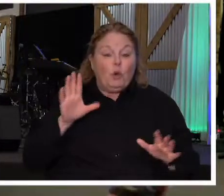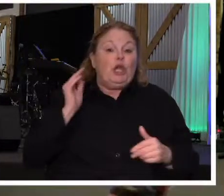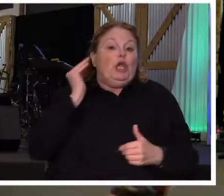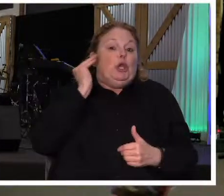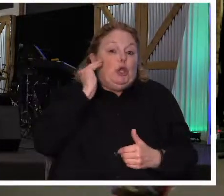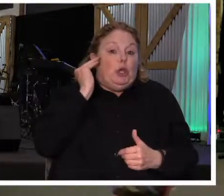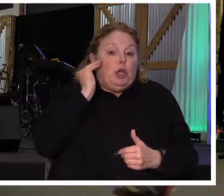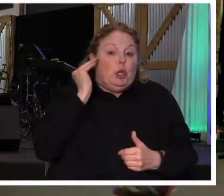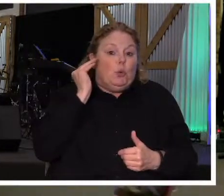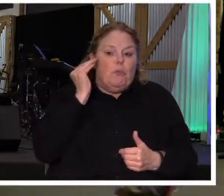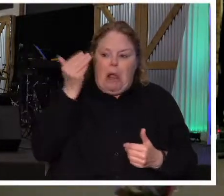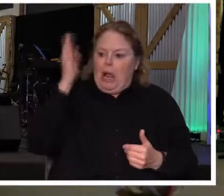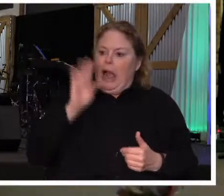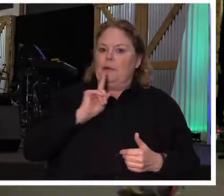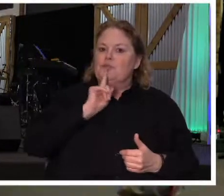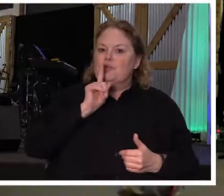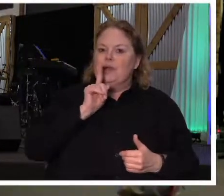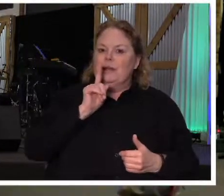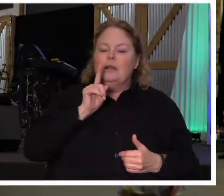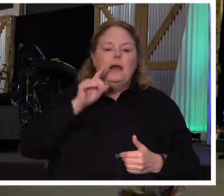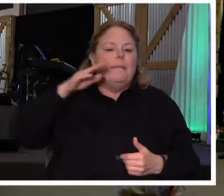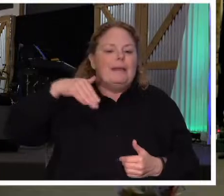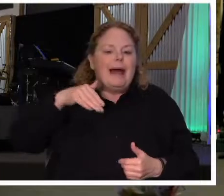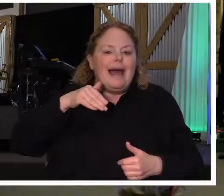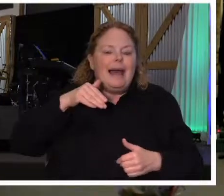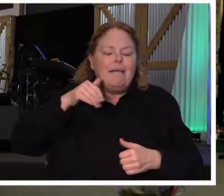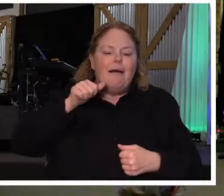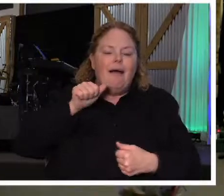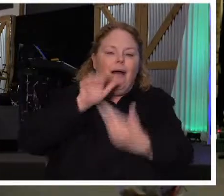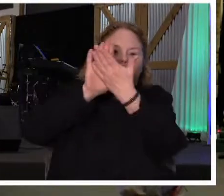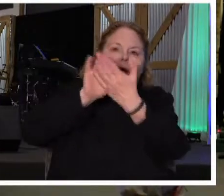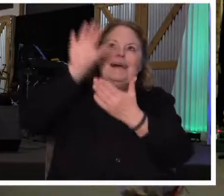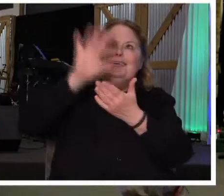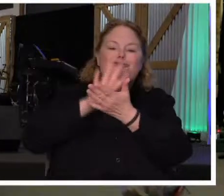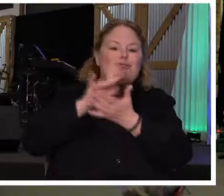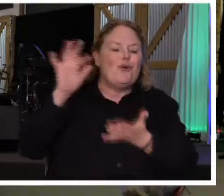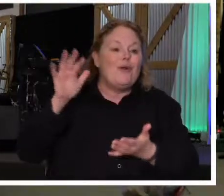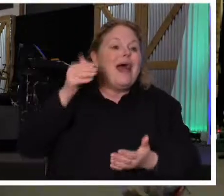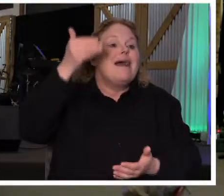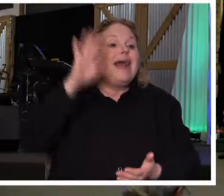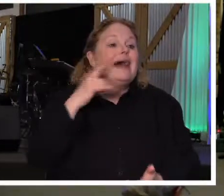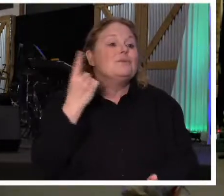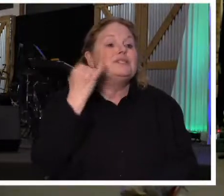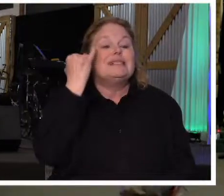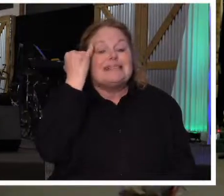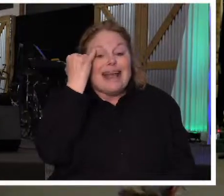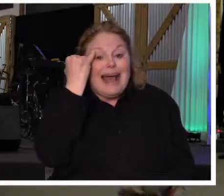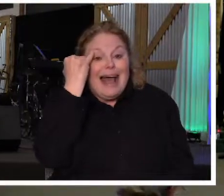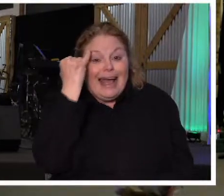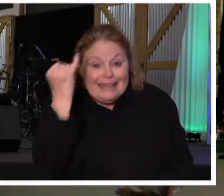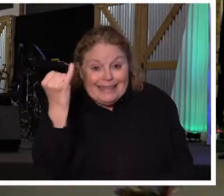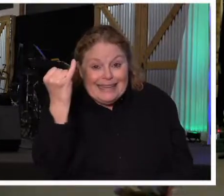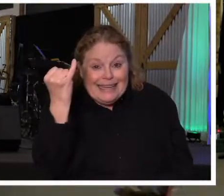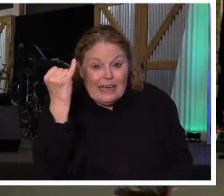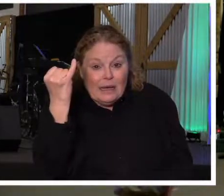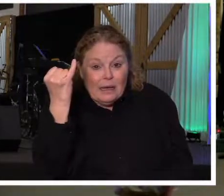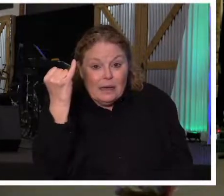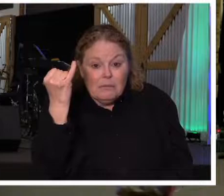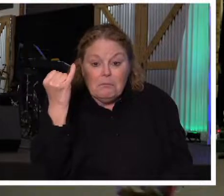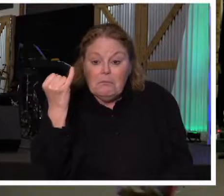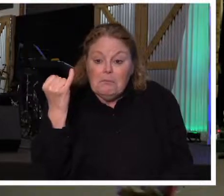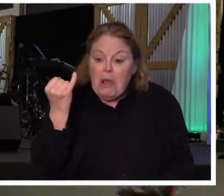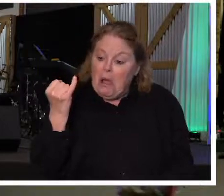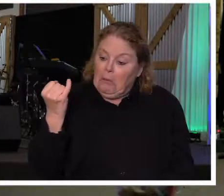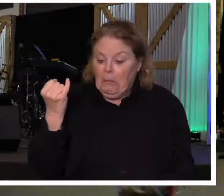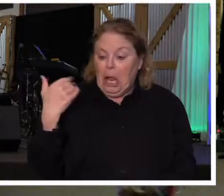never experienced the glory of God. God had been just a concept until this very moment, and then it became